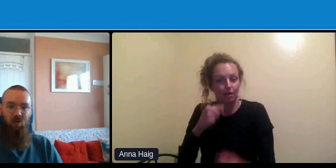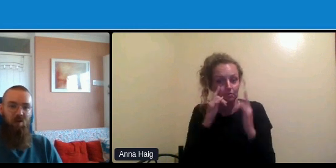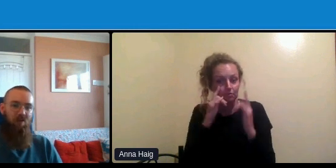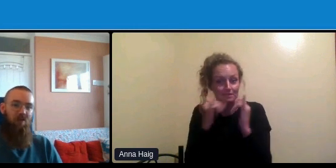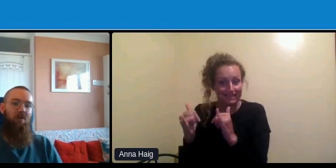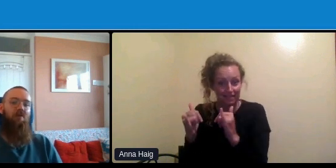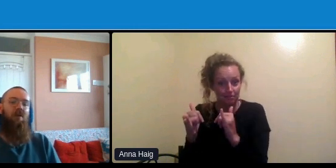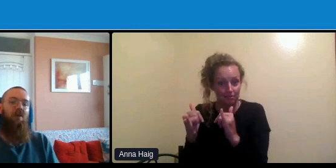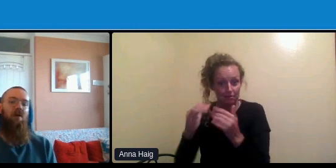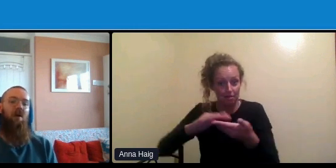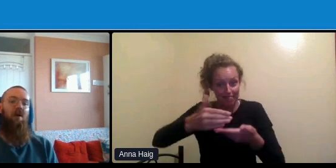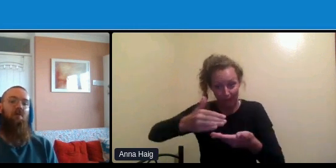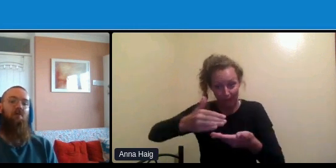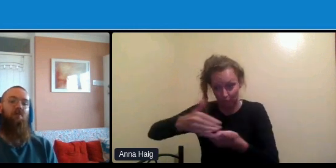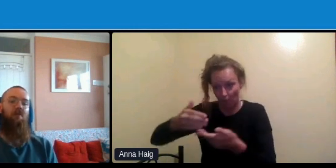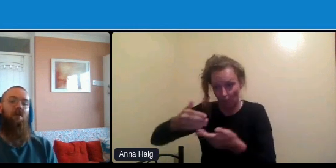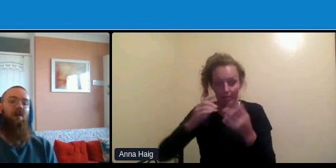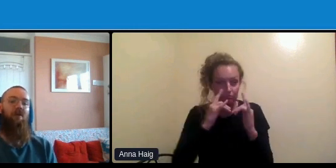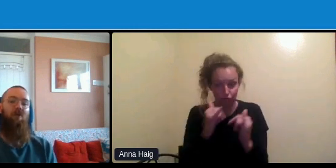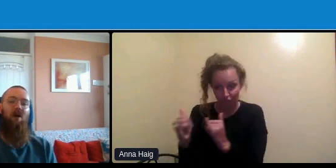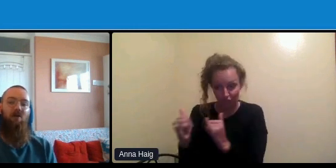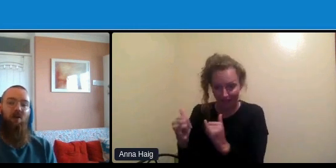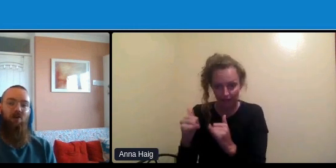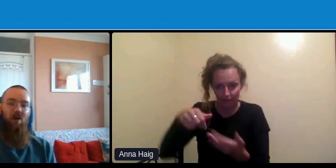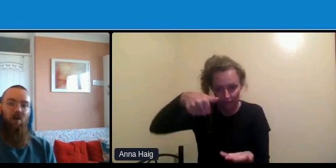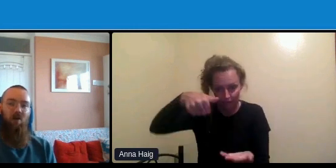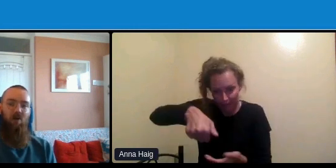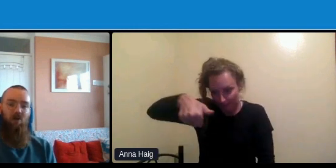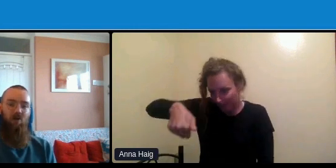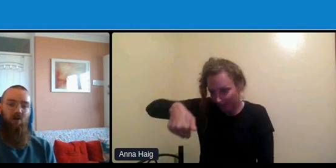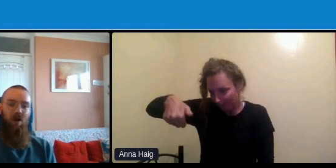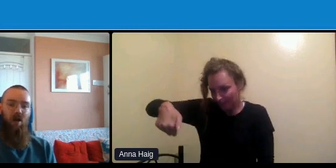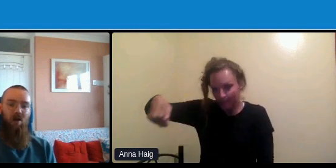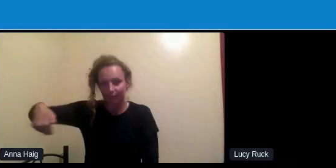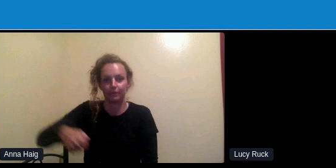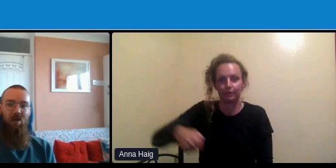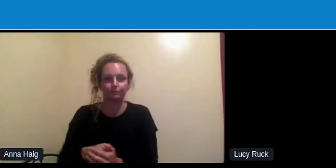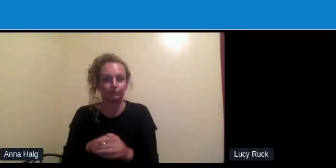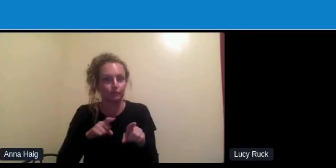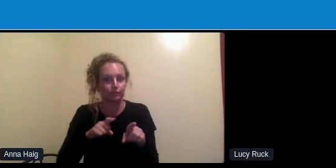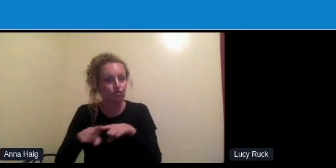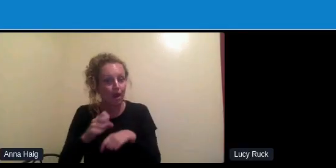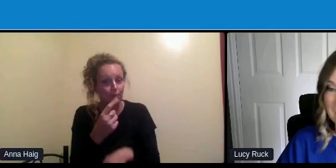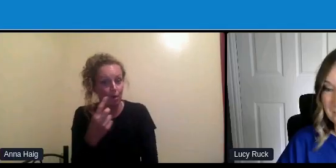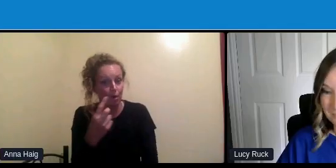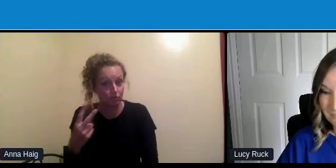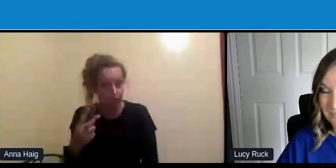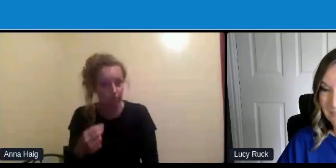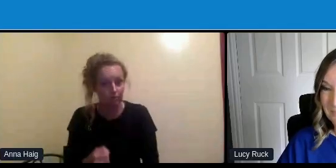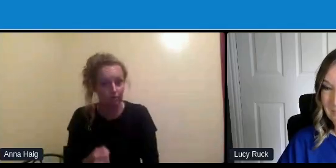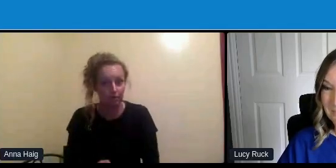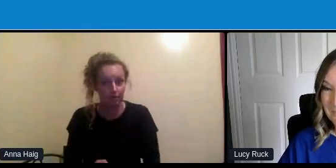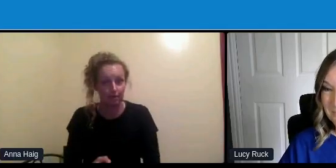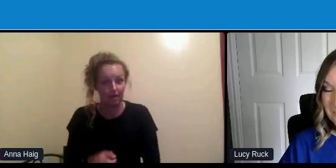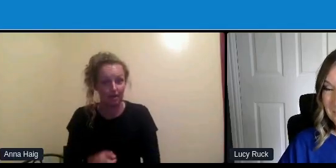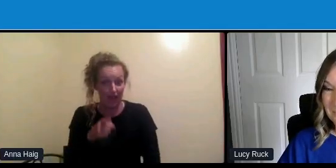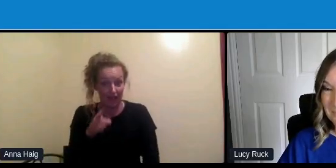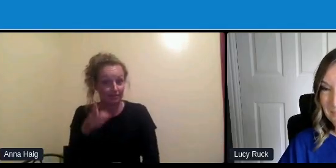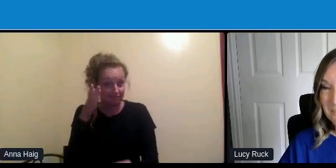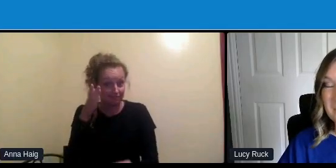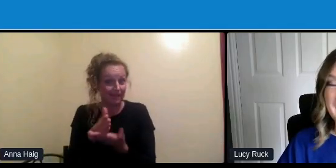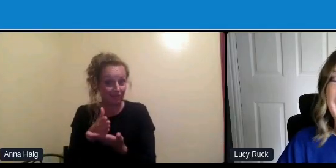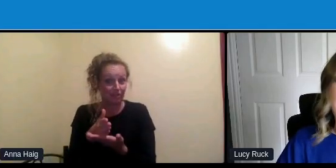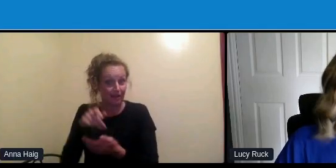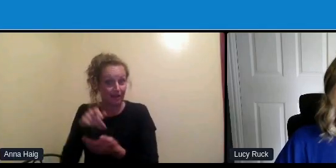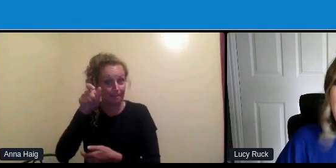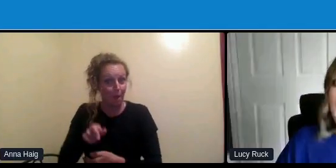for this person. And they tried one or two, and that caused the person to pass out. Sorry, Lucy,